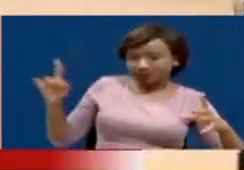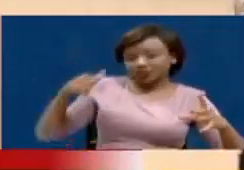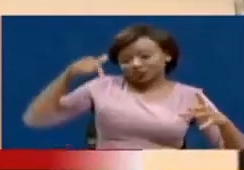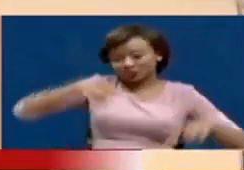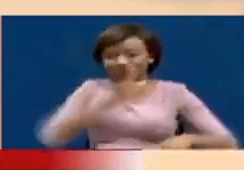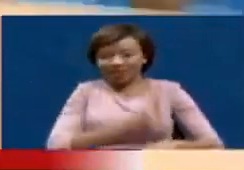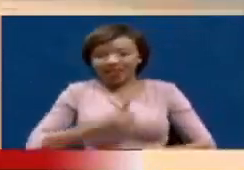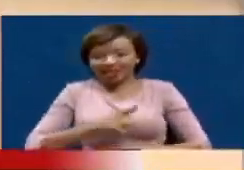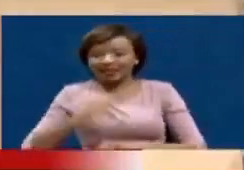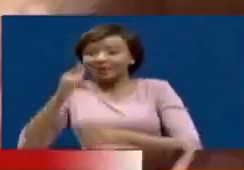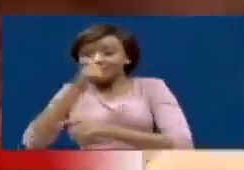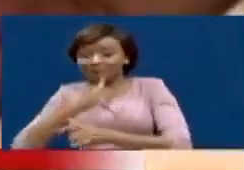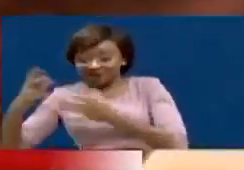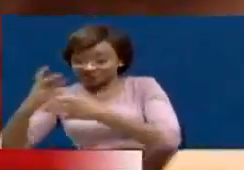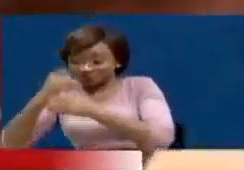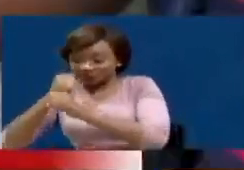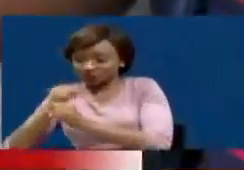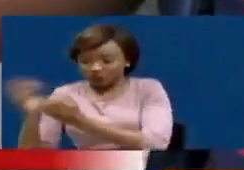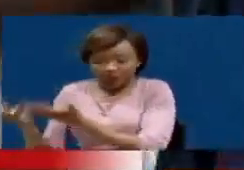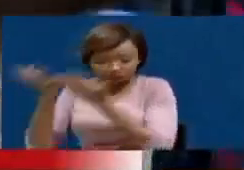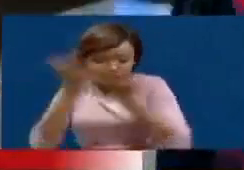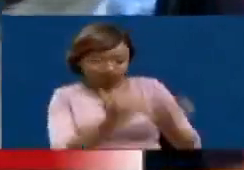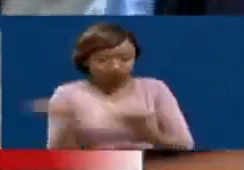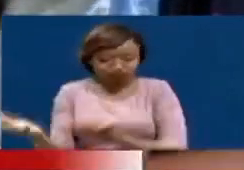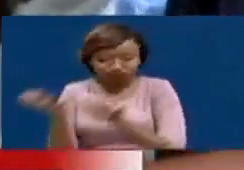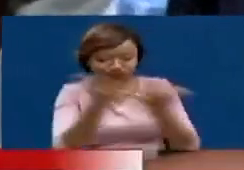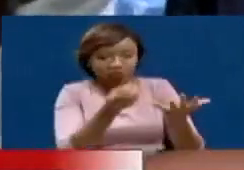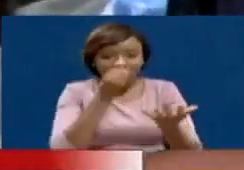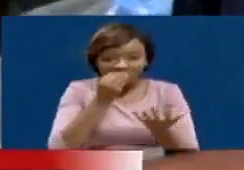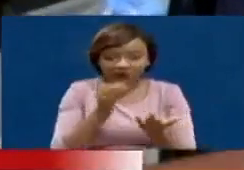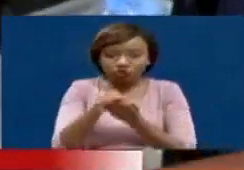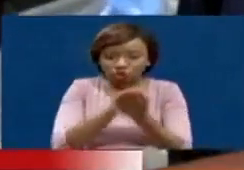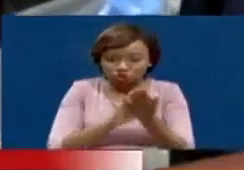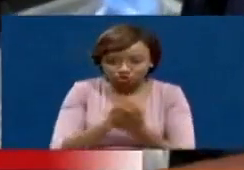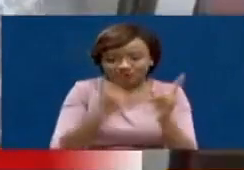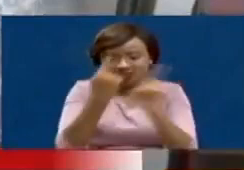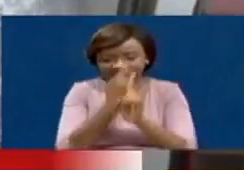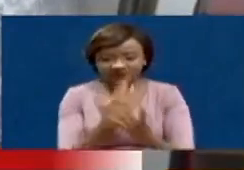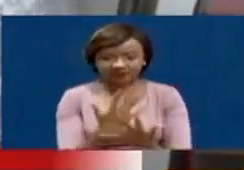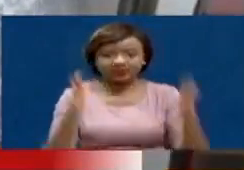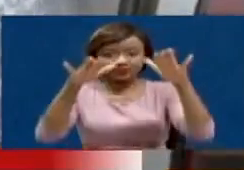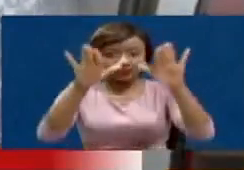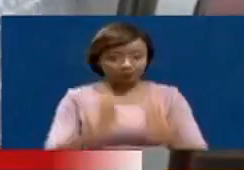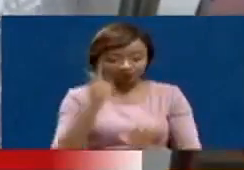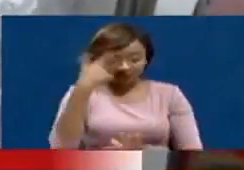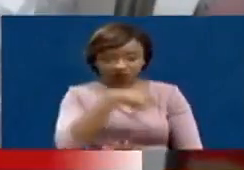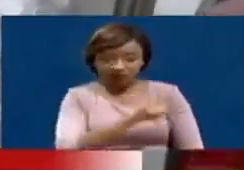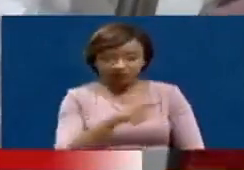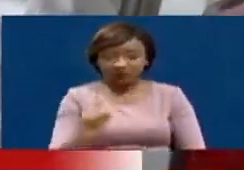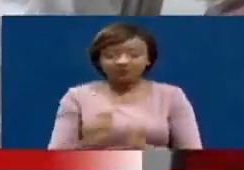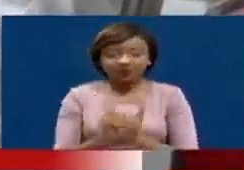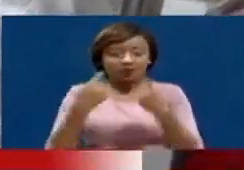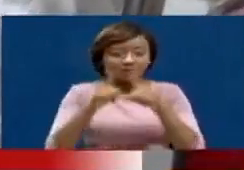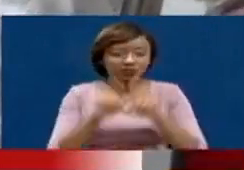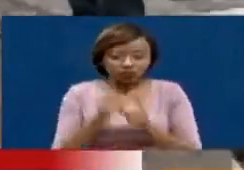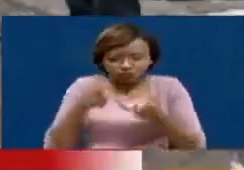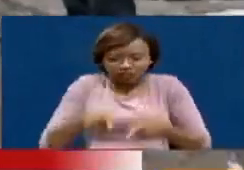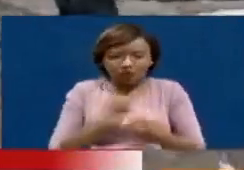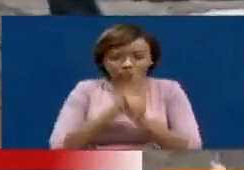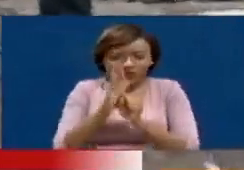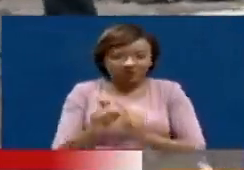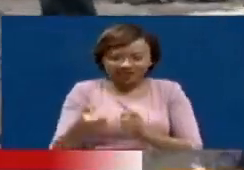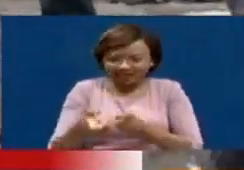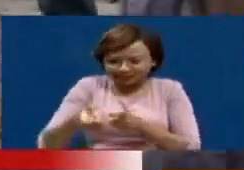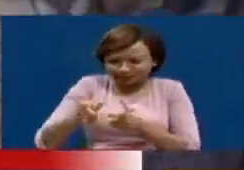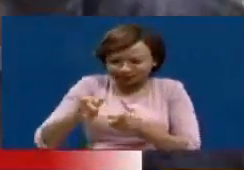today. Private organizations came in to provide foodstuffs, soap and other essentials. With infections from the virus increasing and a cure not